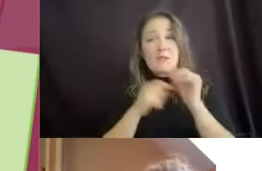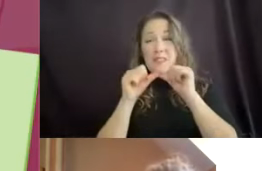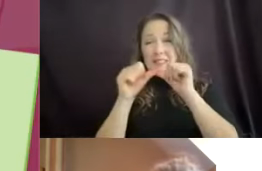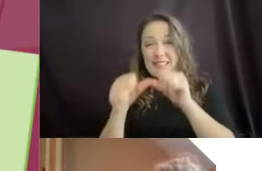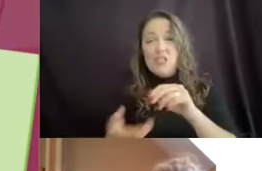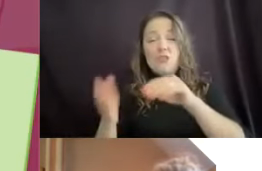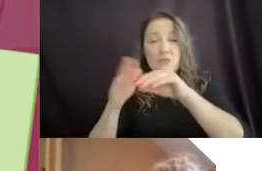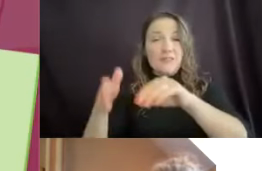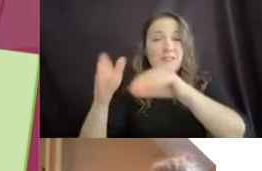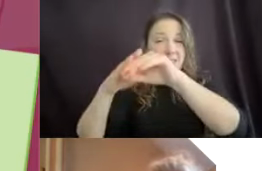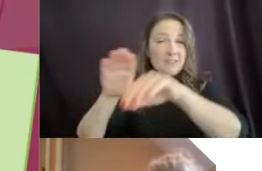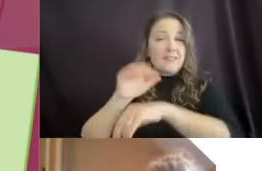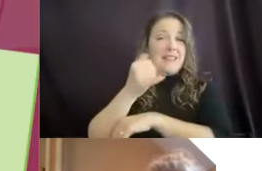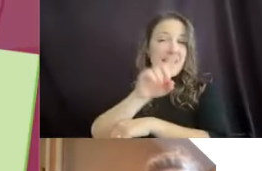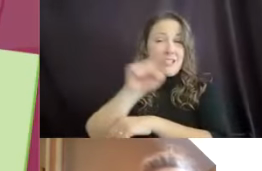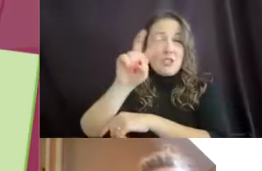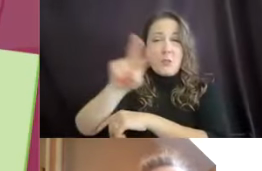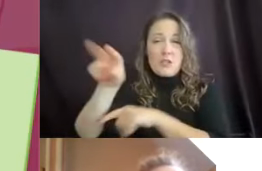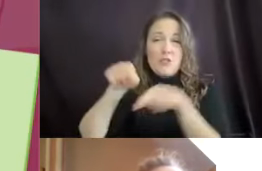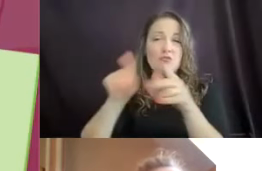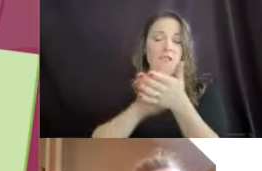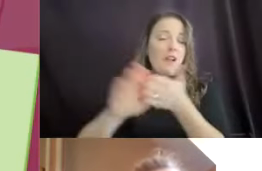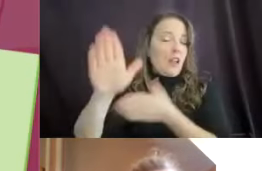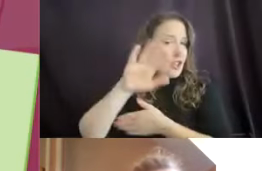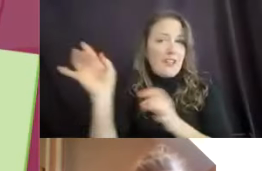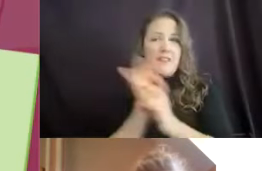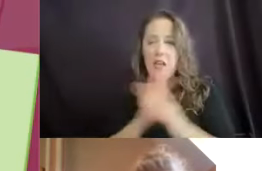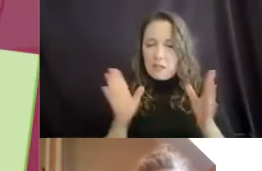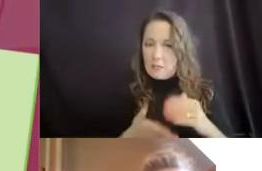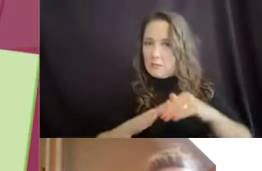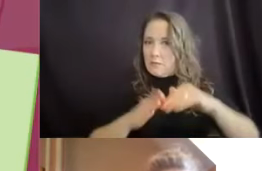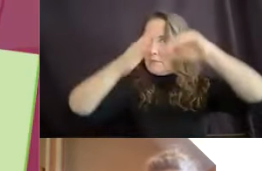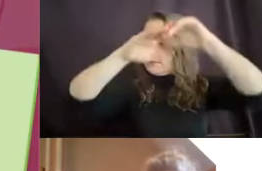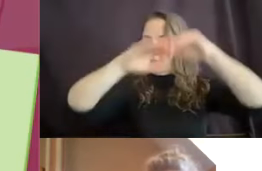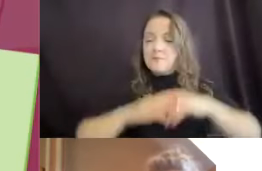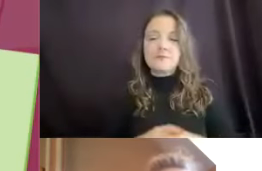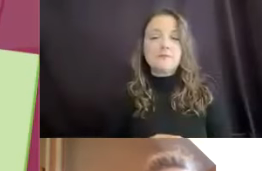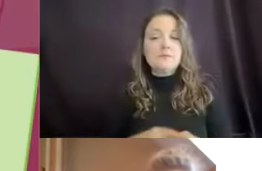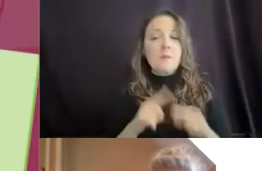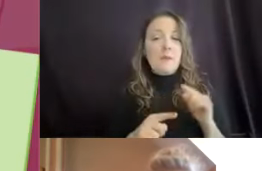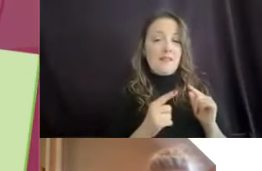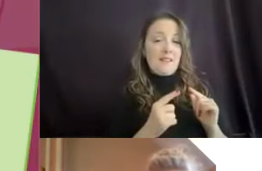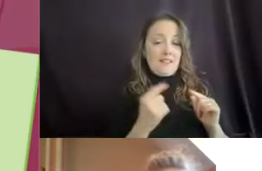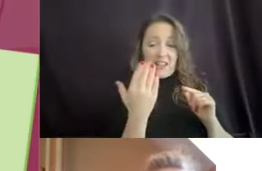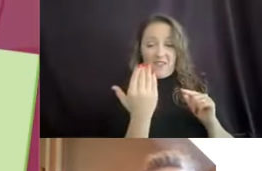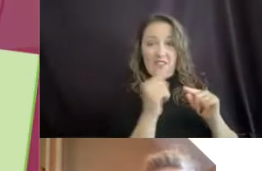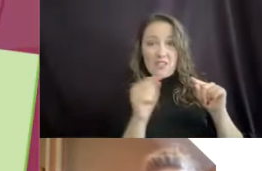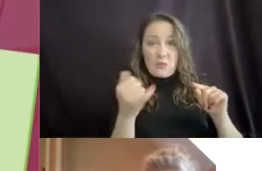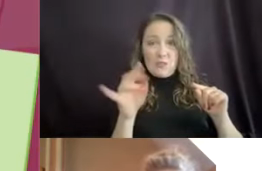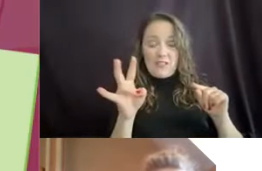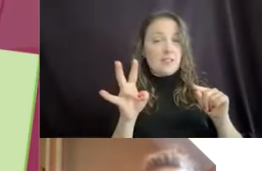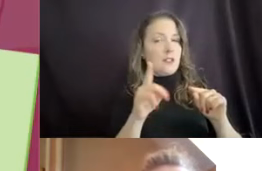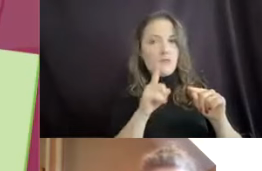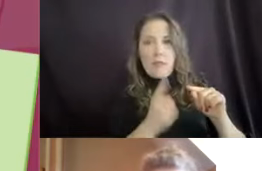ages 18 and 22 during college. So there's that immediate jump between ages 15 and 17,